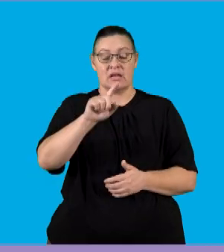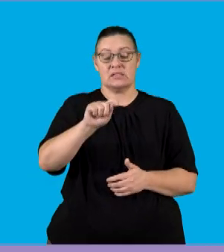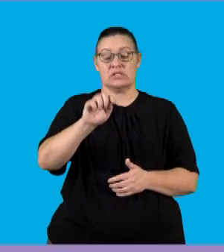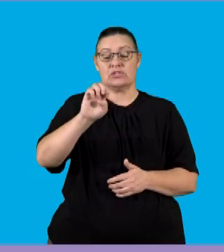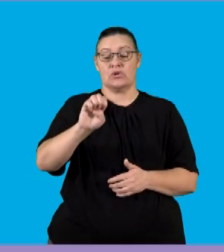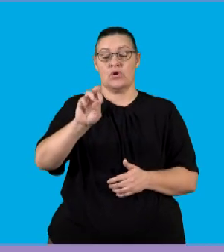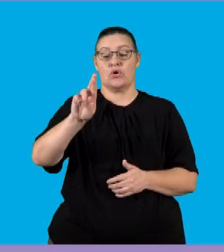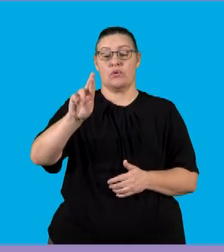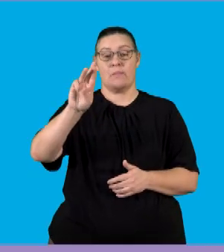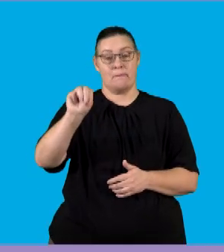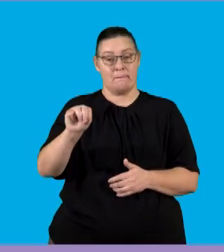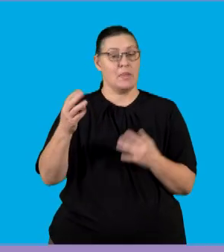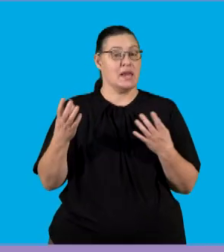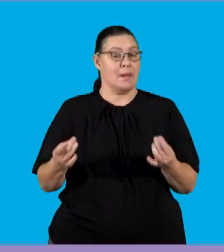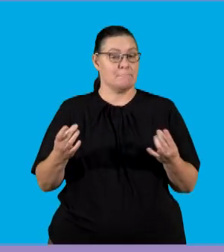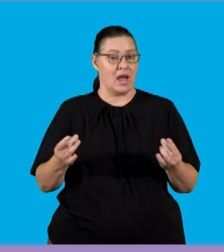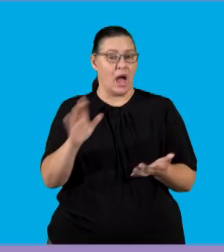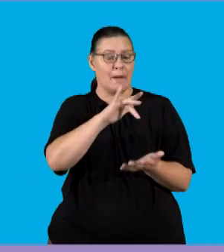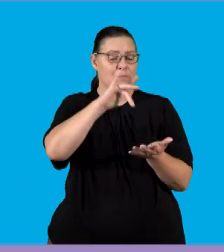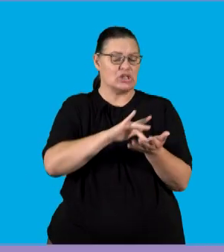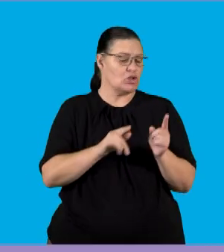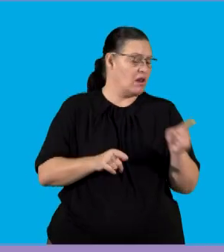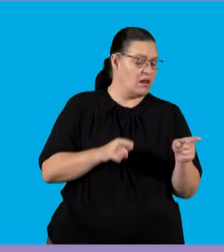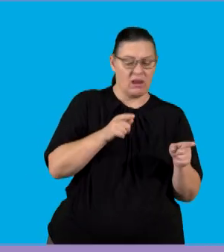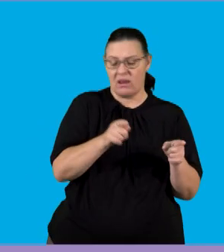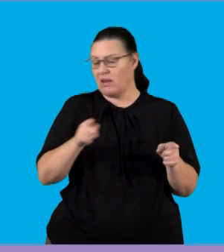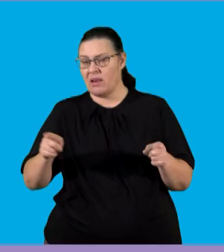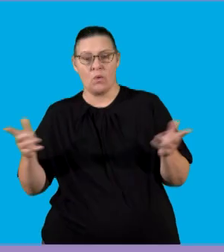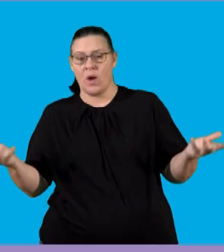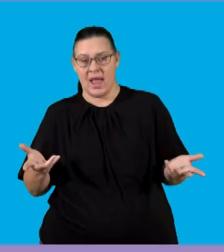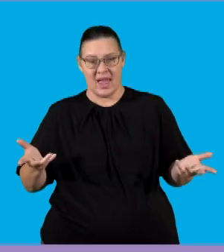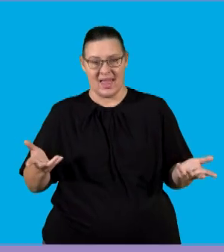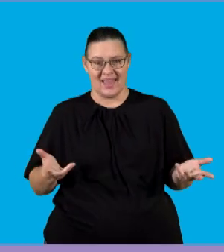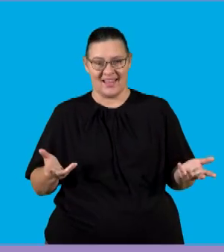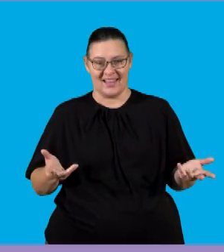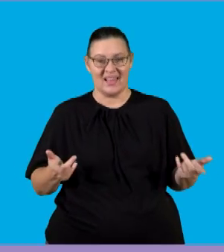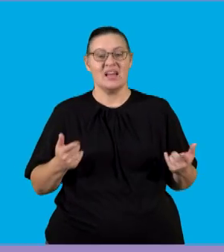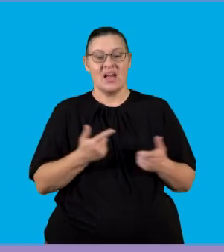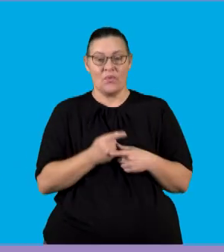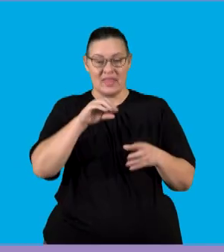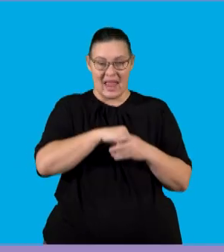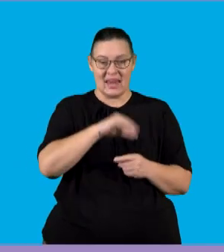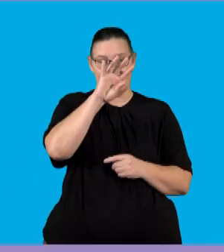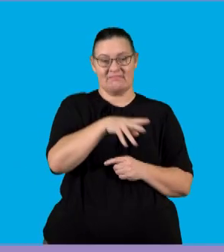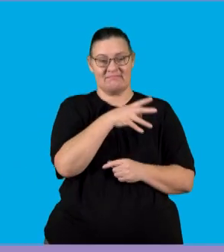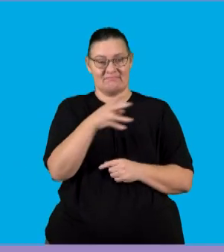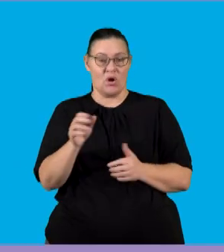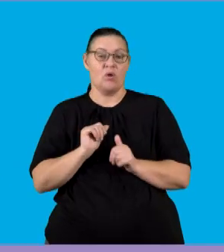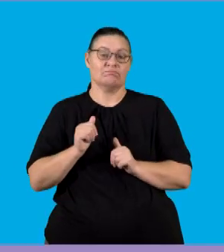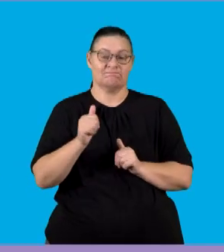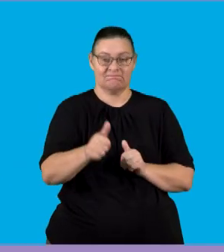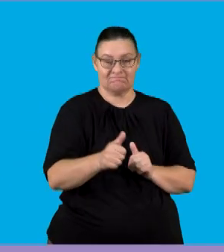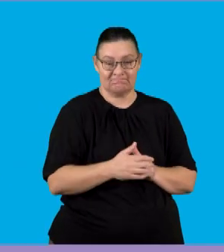term number, and that is the position of a term diagram or a figure in a geometric or